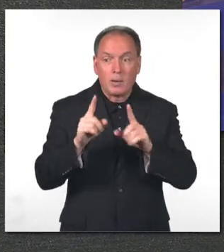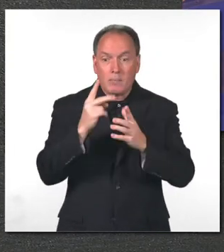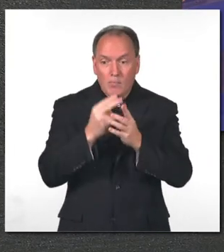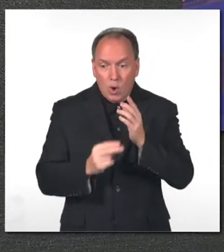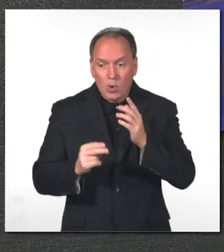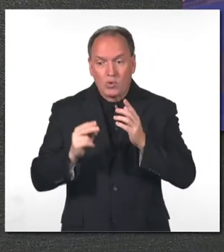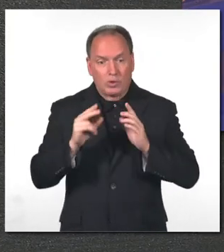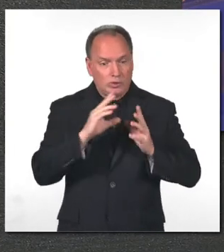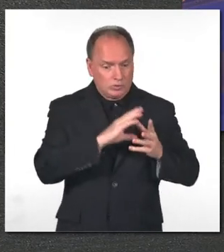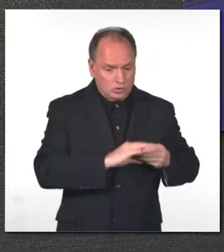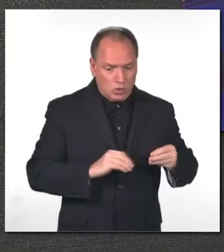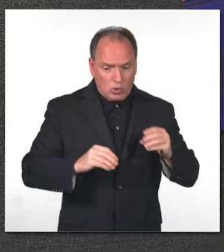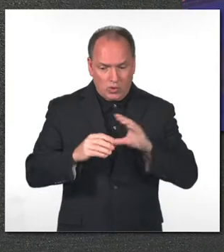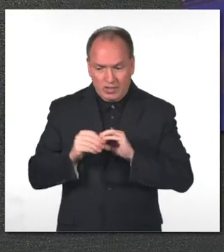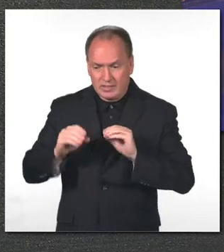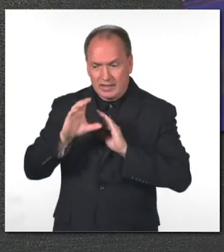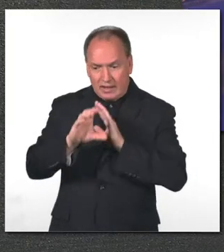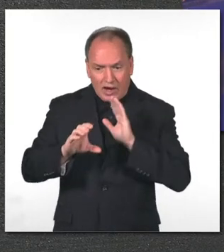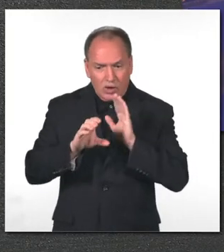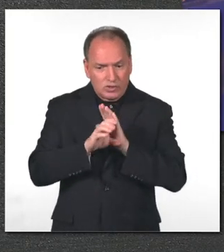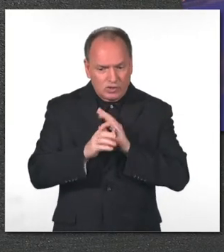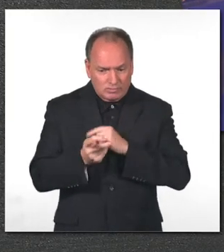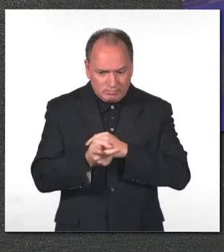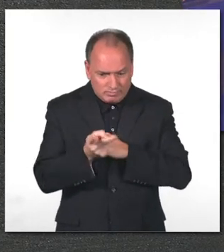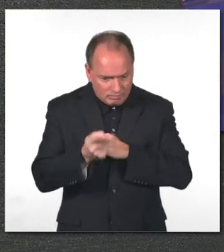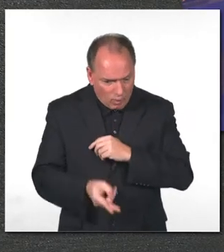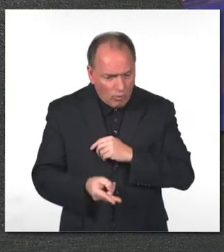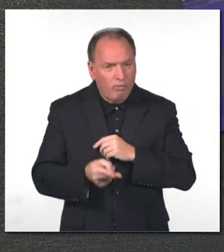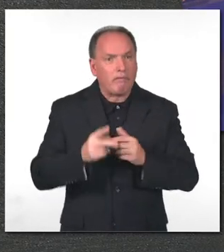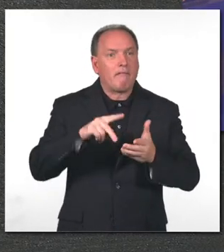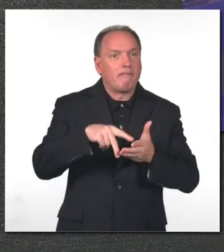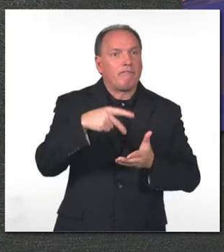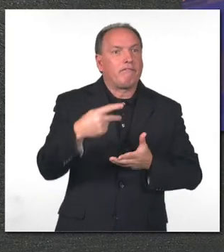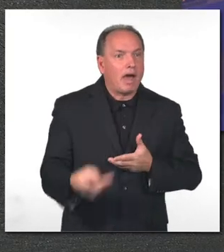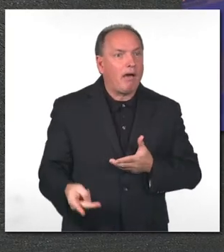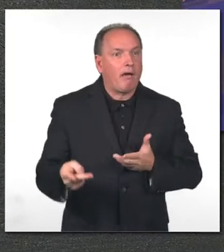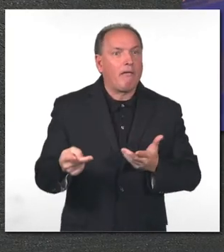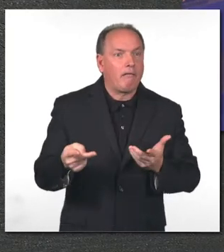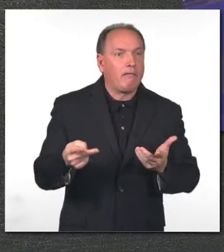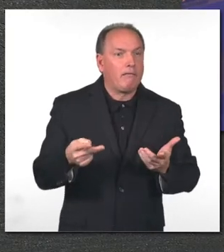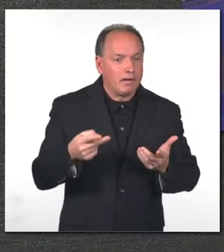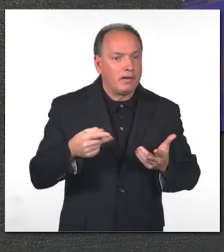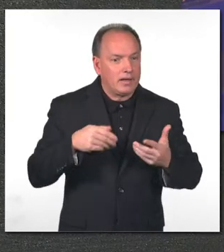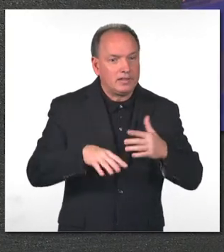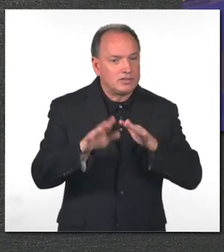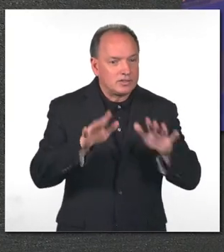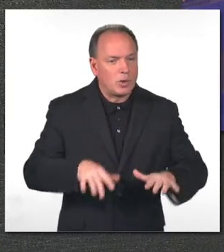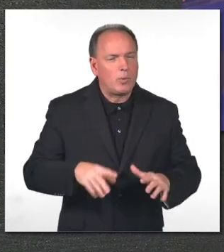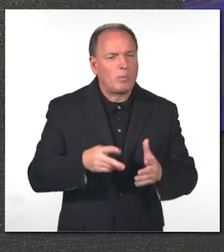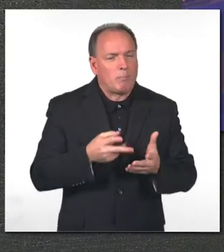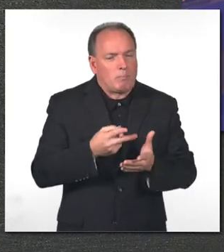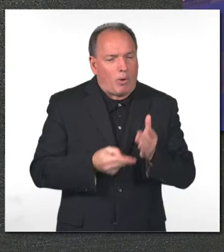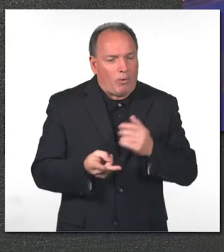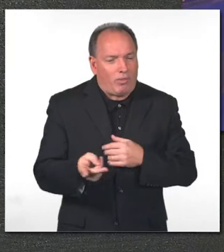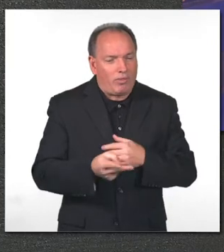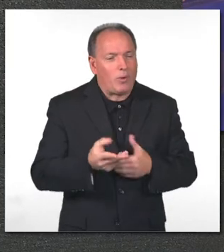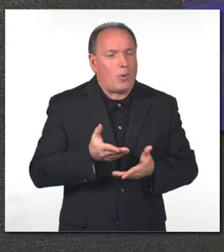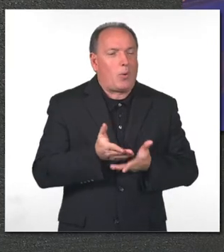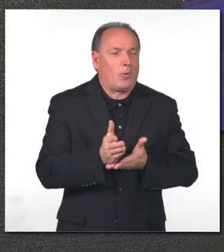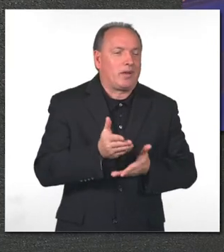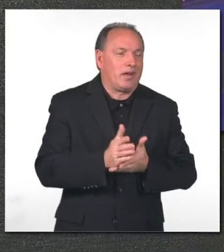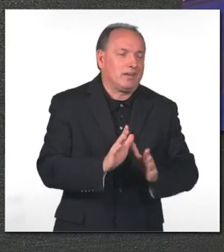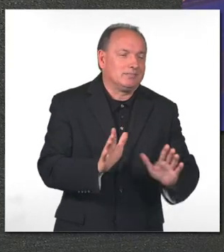fell jumping in the snow, didn't they? And both of the characters were okay. okay. It was just a fun,